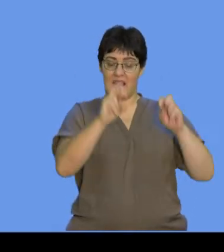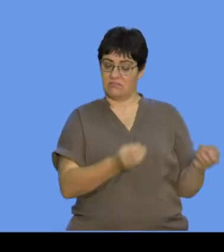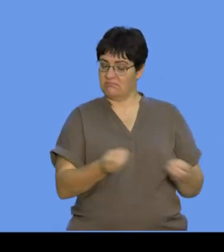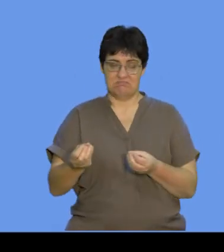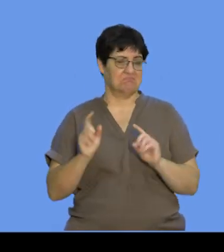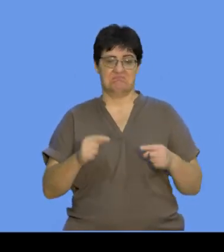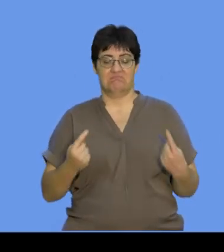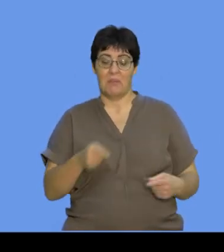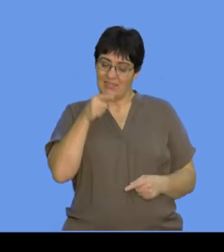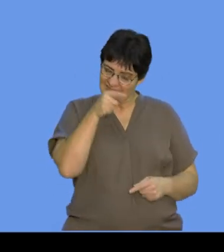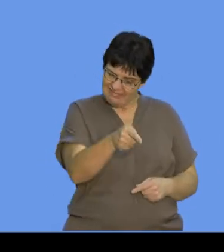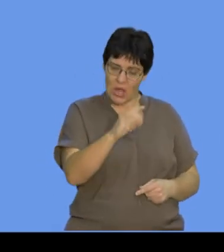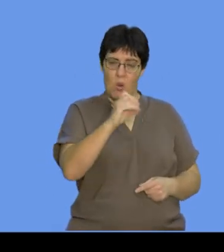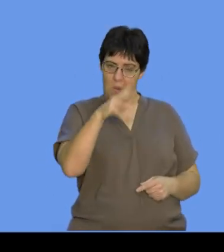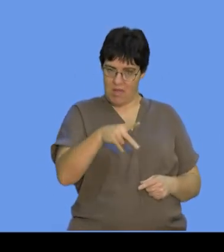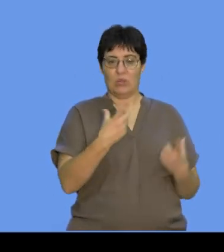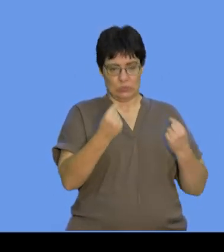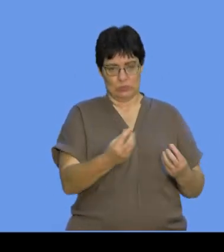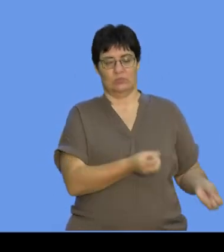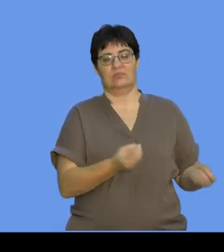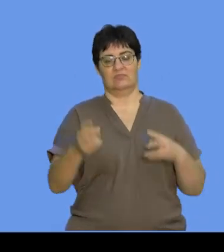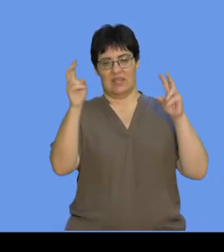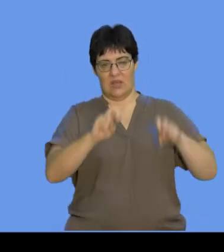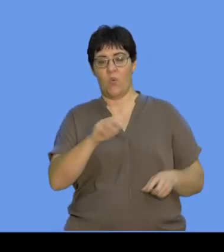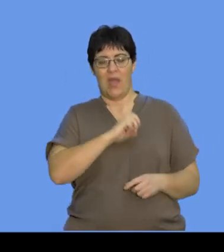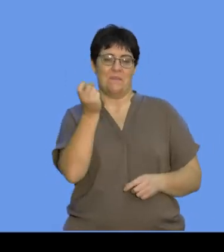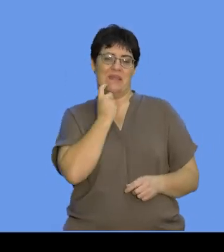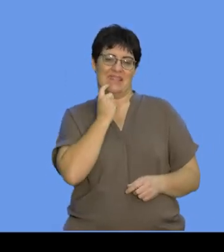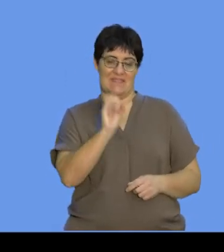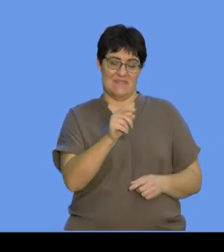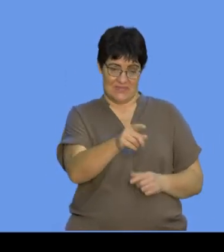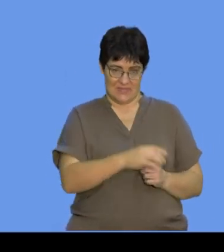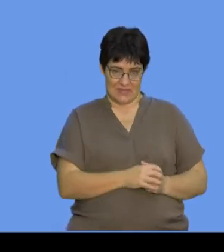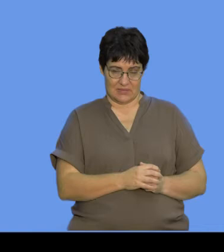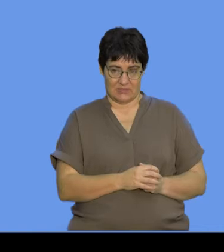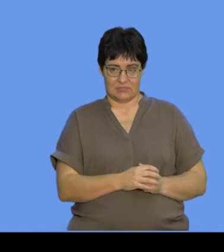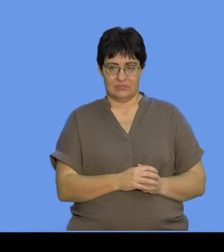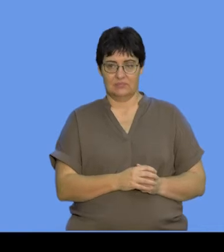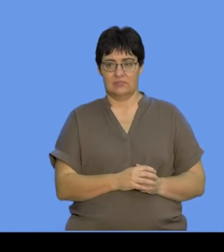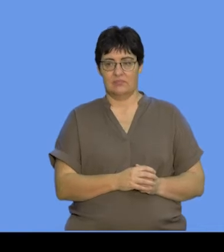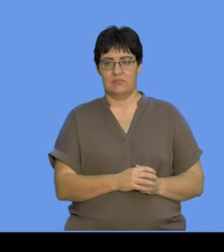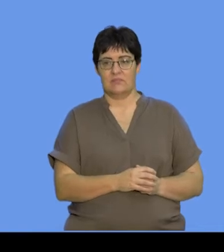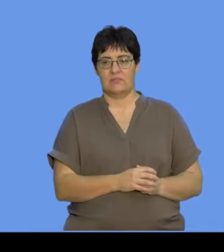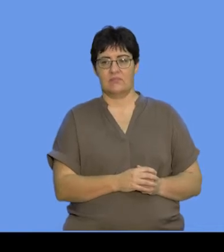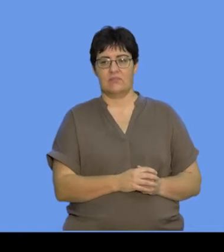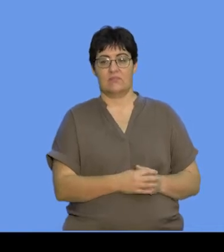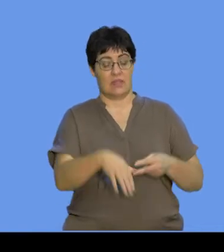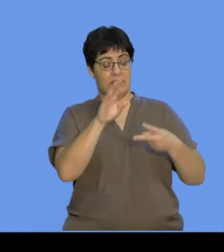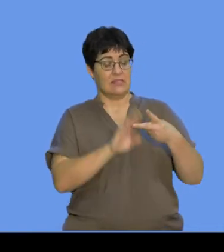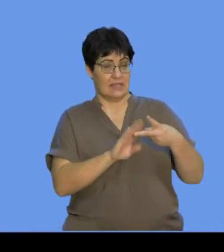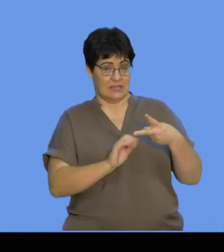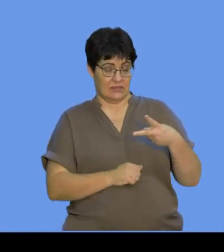copper does, because copper is a metal, right? Okay. And then moving along, we